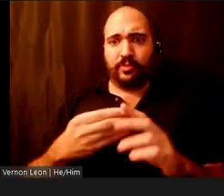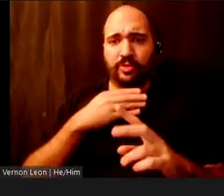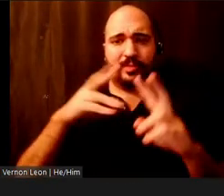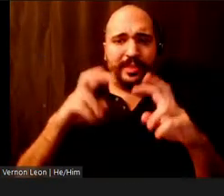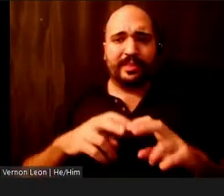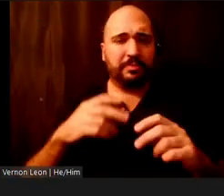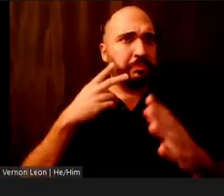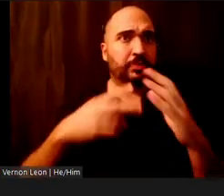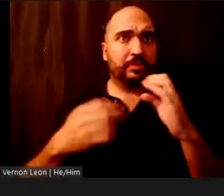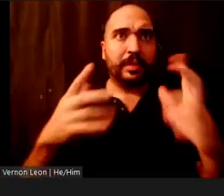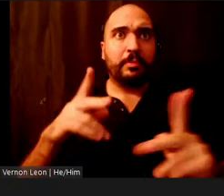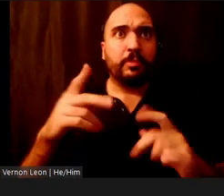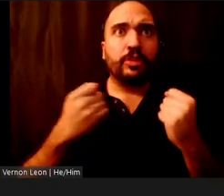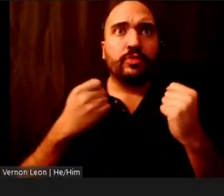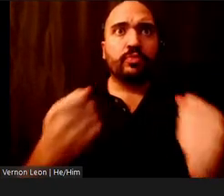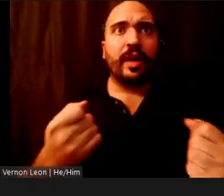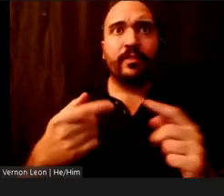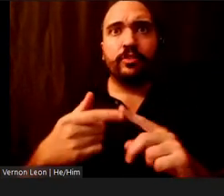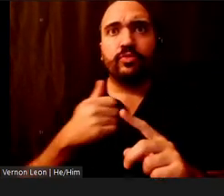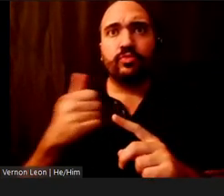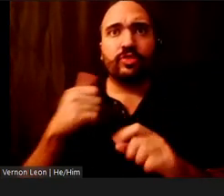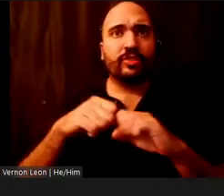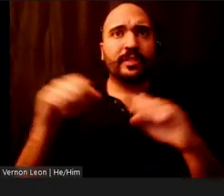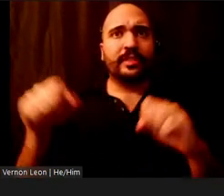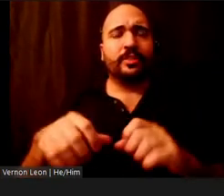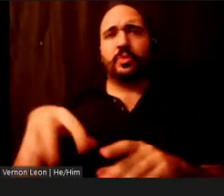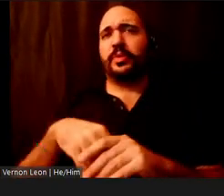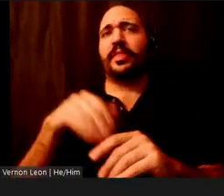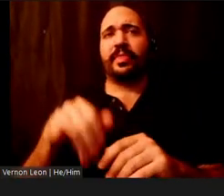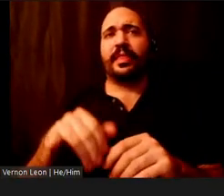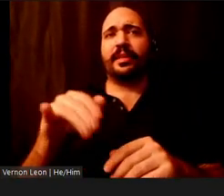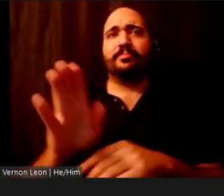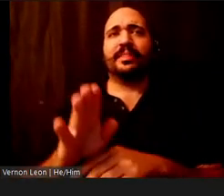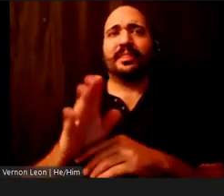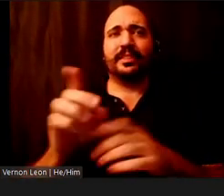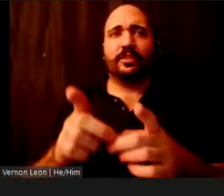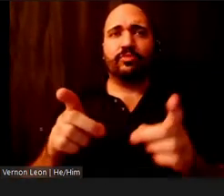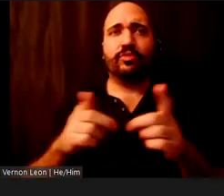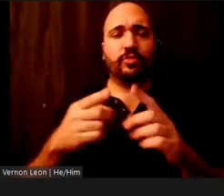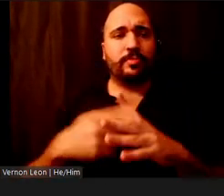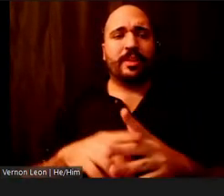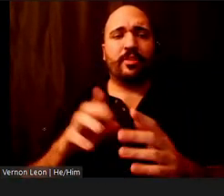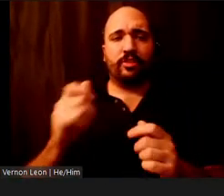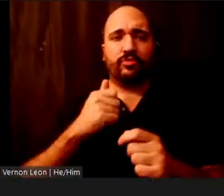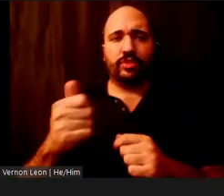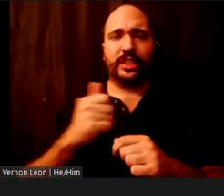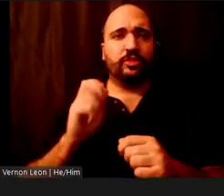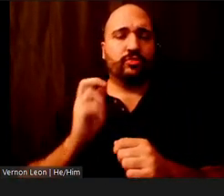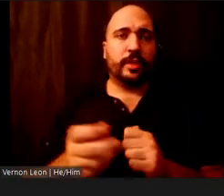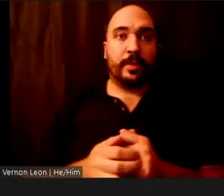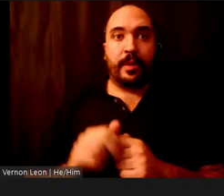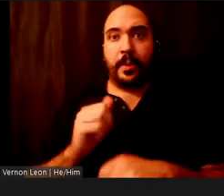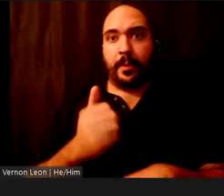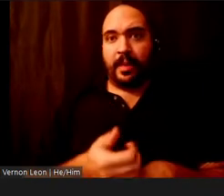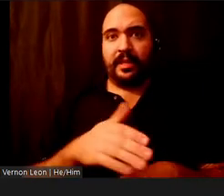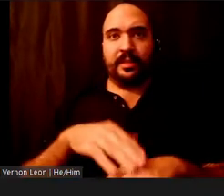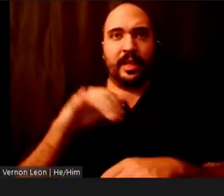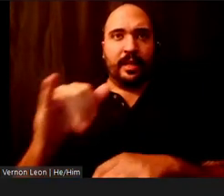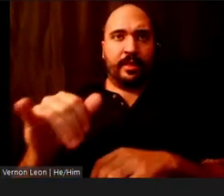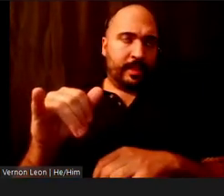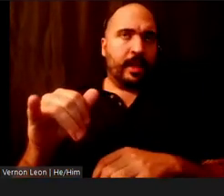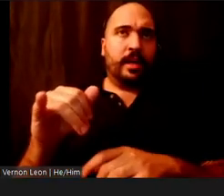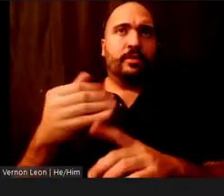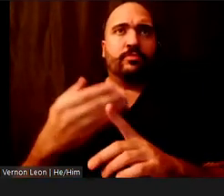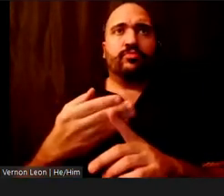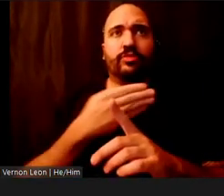many people driving to transit stations near the Central Business District to begin their transit trip. Based on the preliminary analysis, the shift to transit would not notably